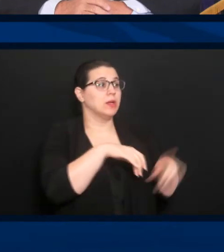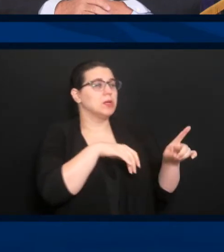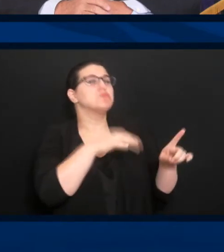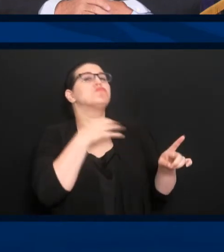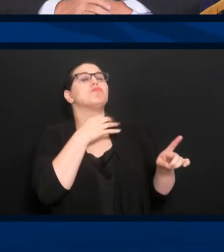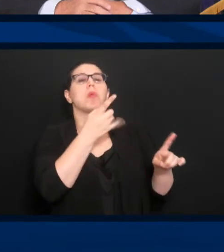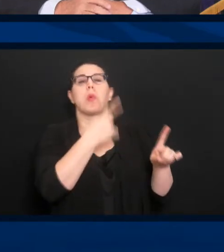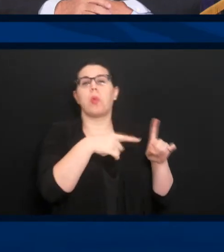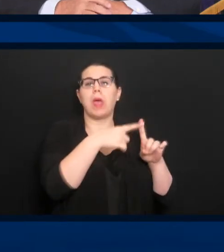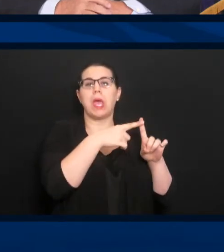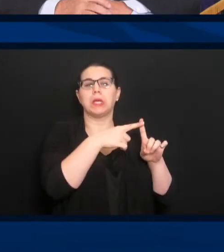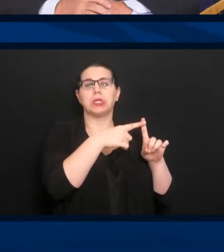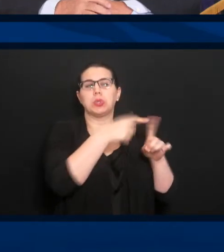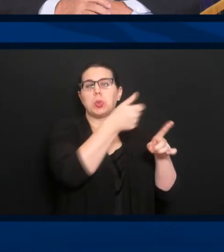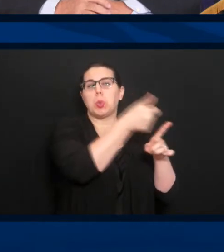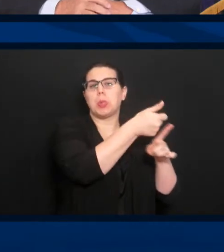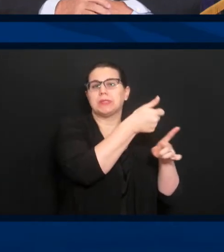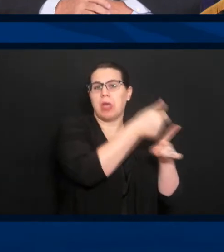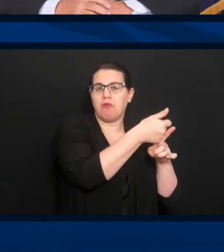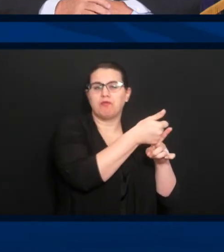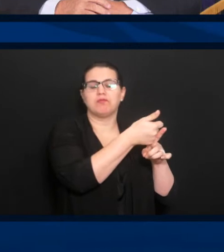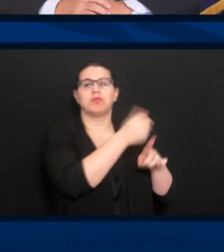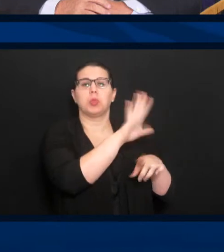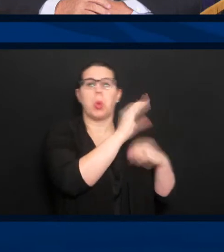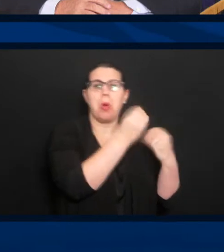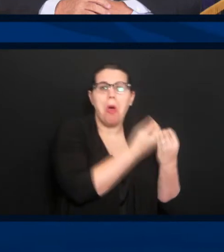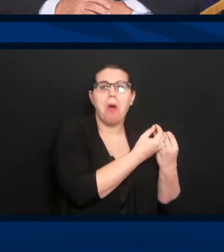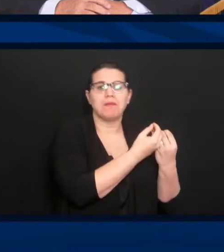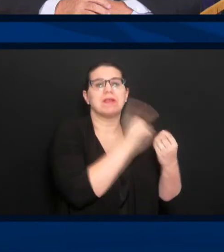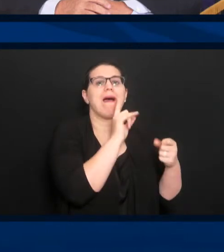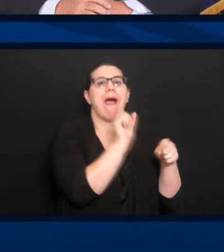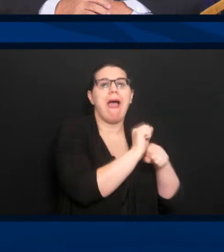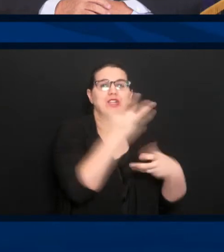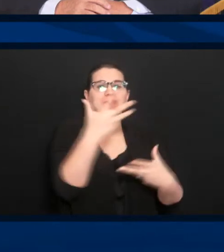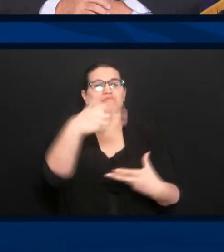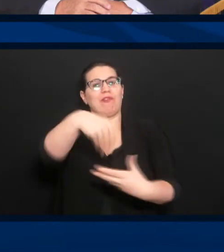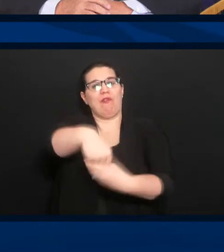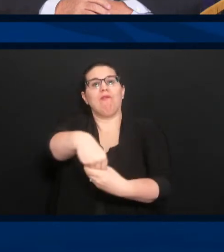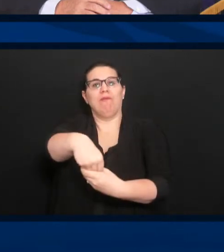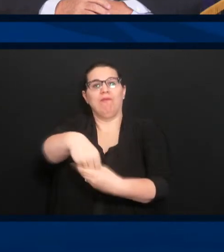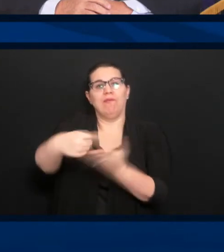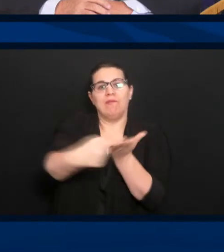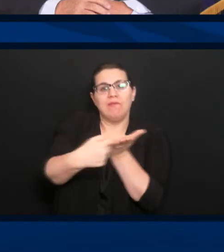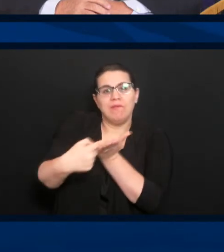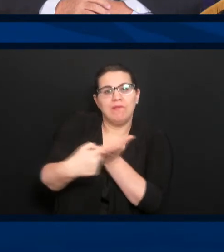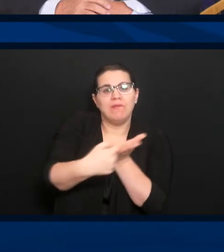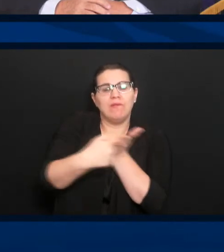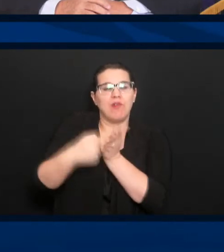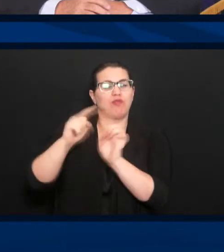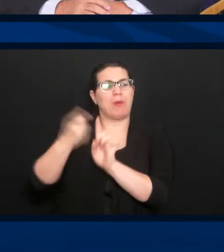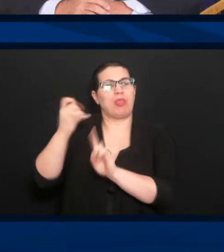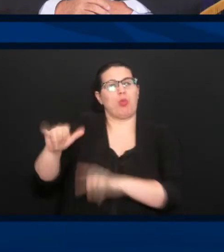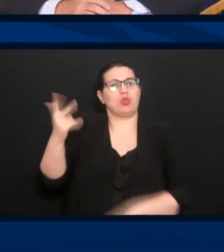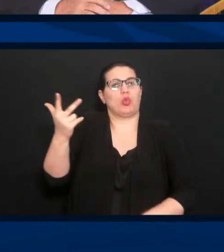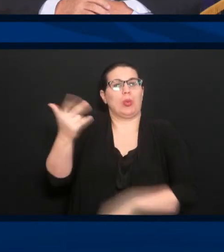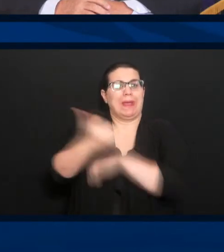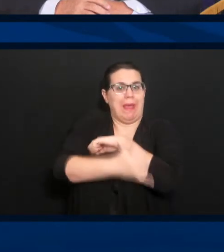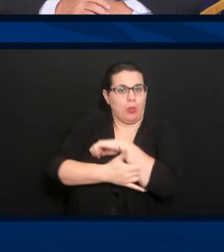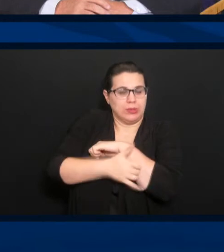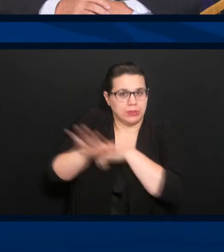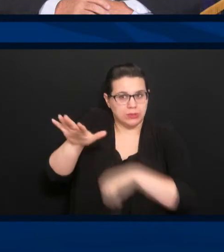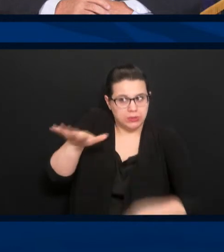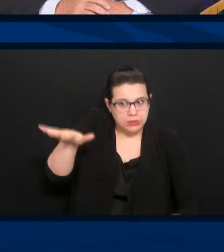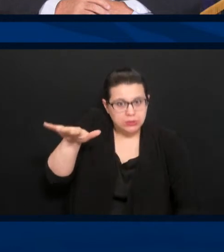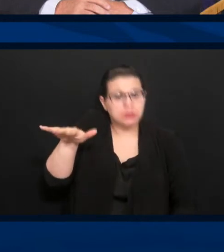personally get involved in the discussions between the local delegation from the 3 counties and the